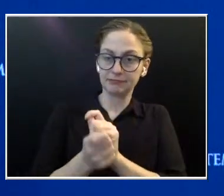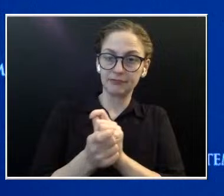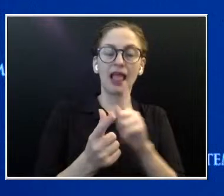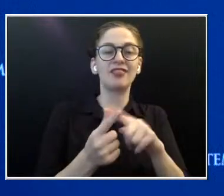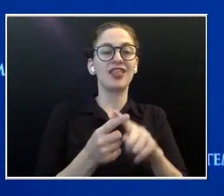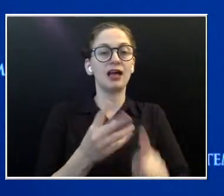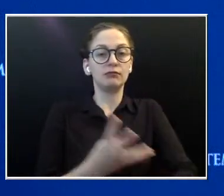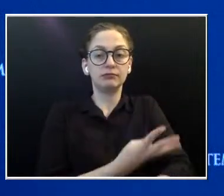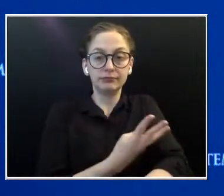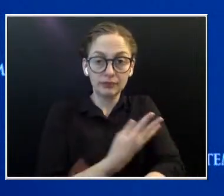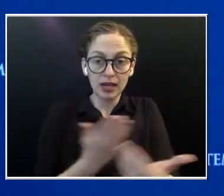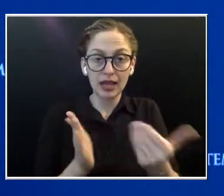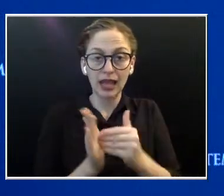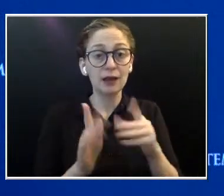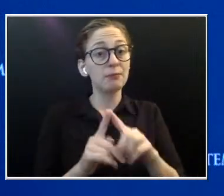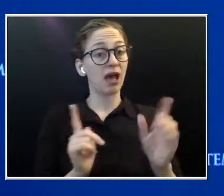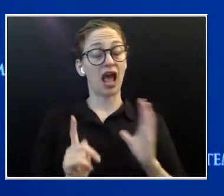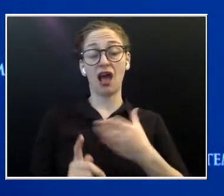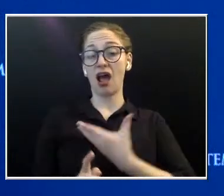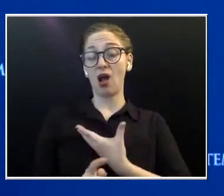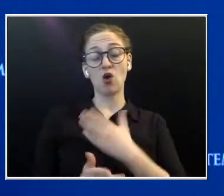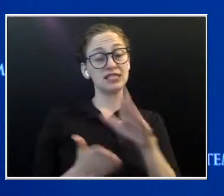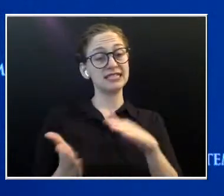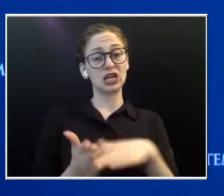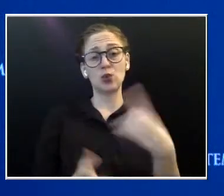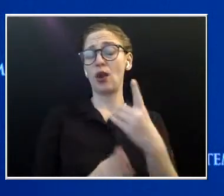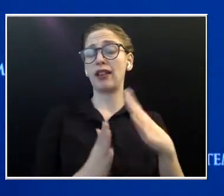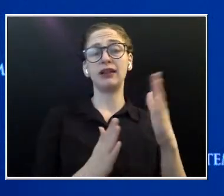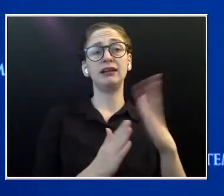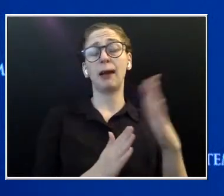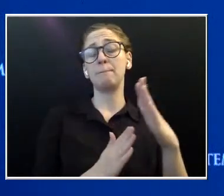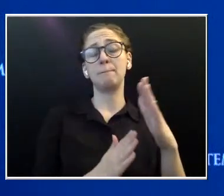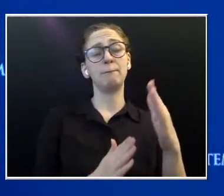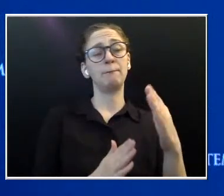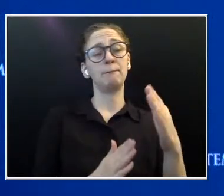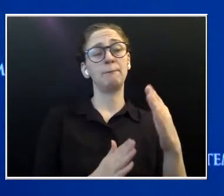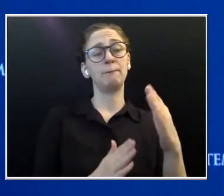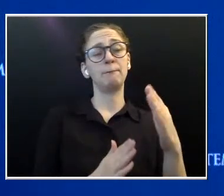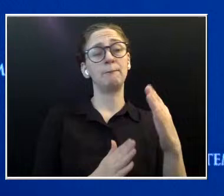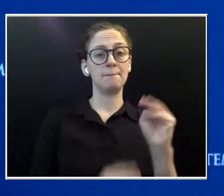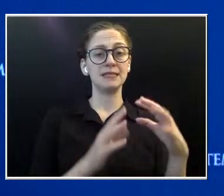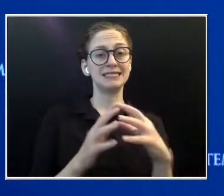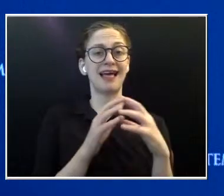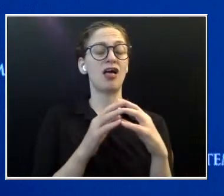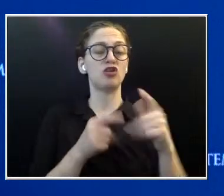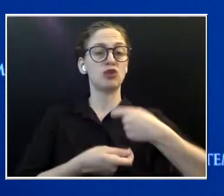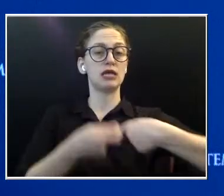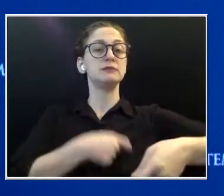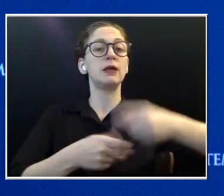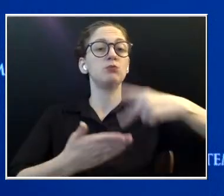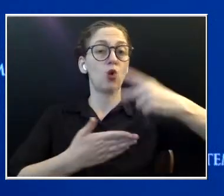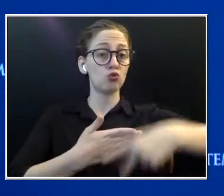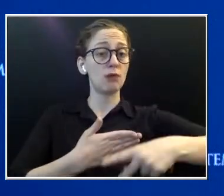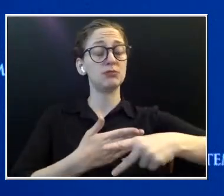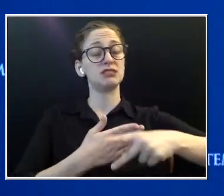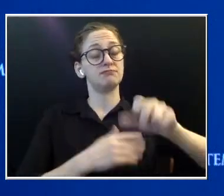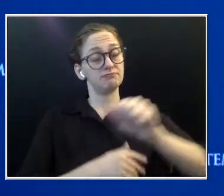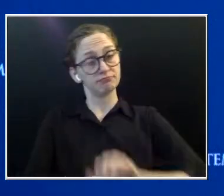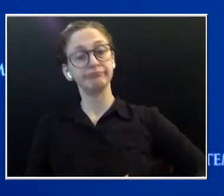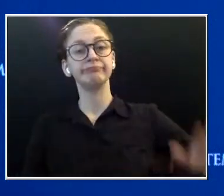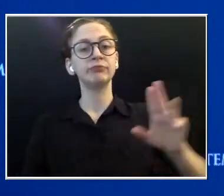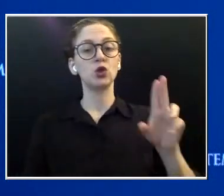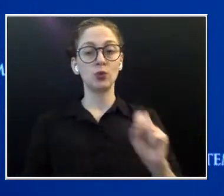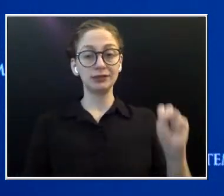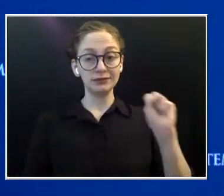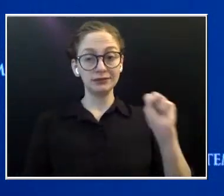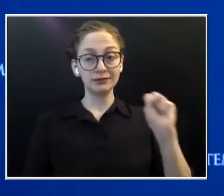largest stem cell transplant programs in the nation, and as I mentioned, one of the first to offer this therapy. But again, if people don't know